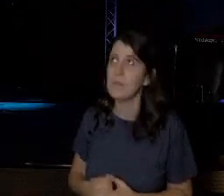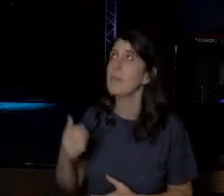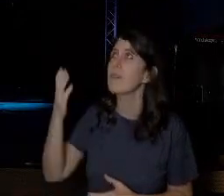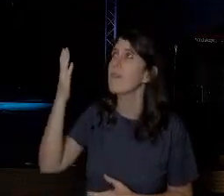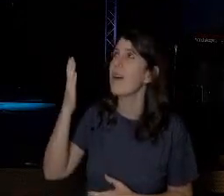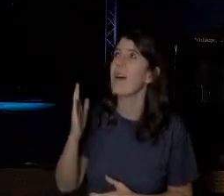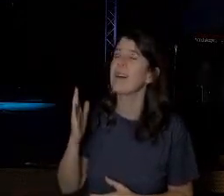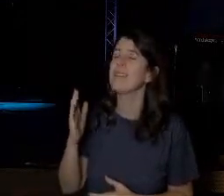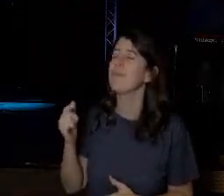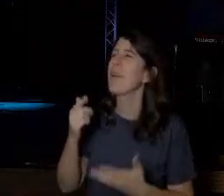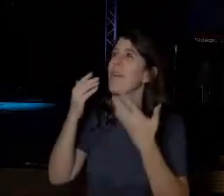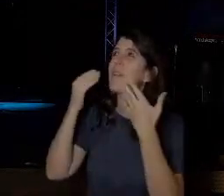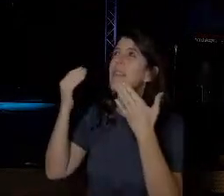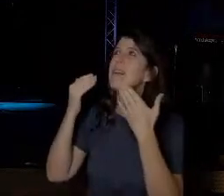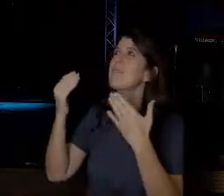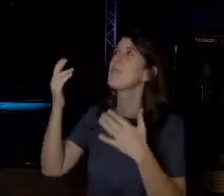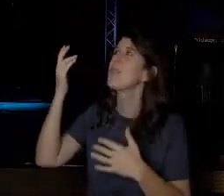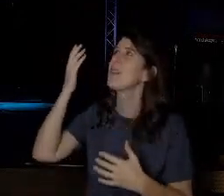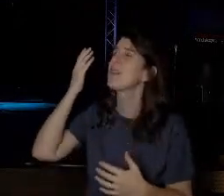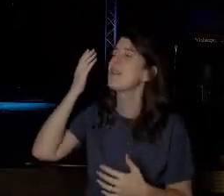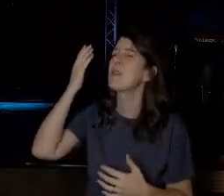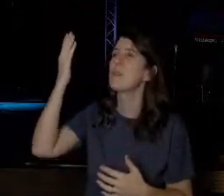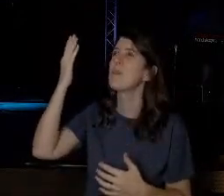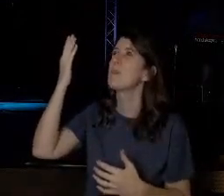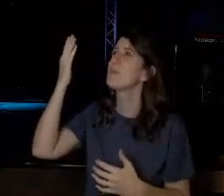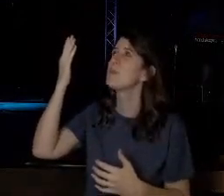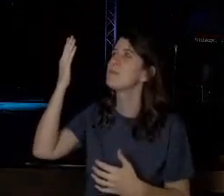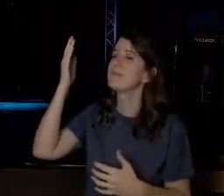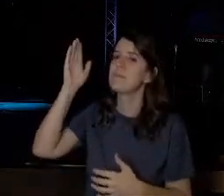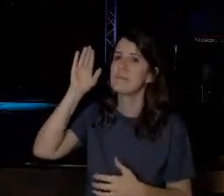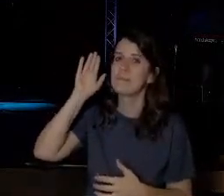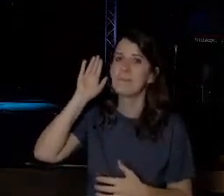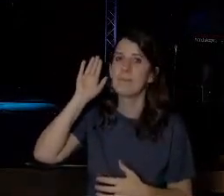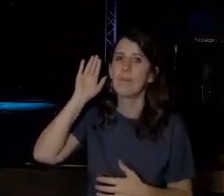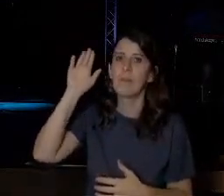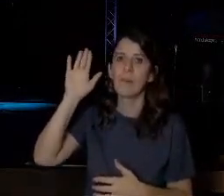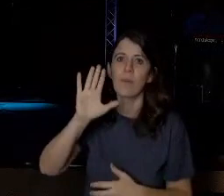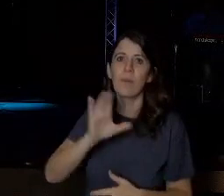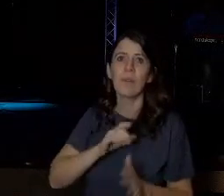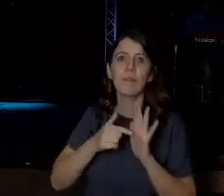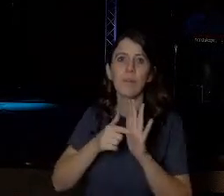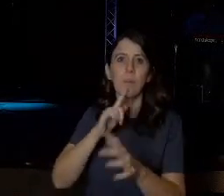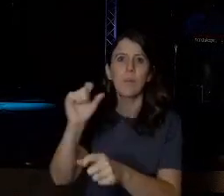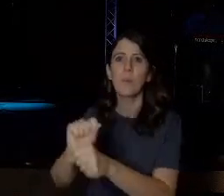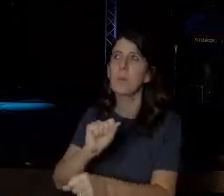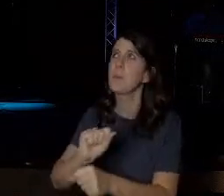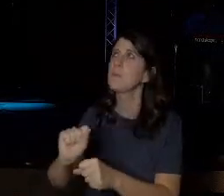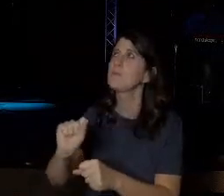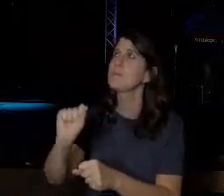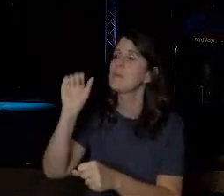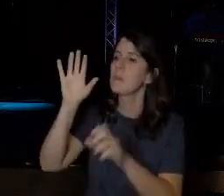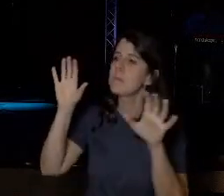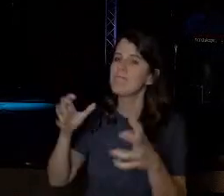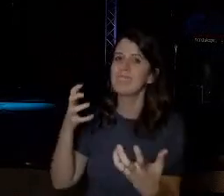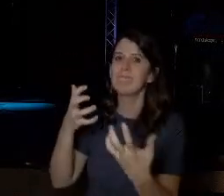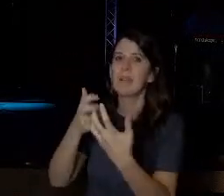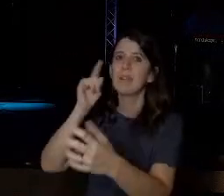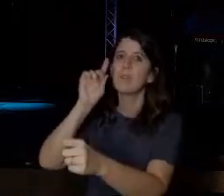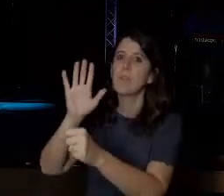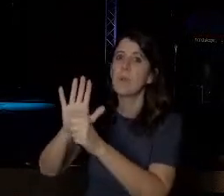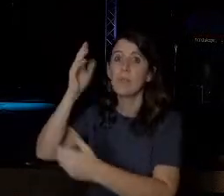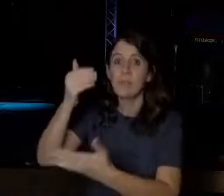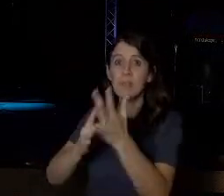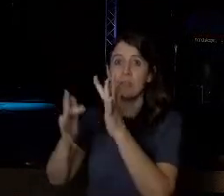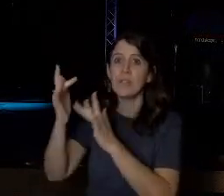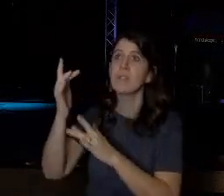God, we are just thankful that you are who you say you are and that you did what you said you would do. Your son Jesus came. He